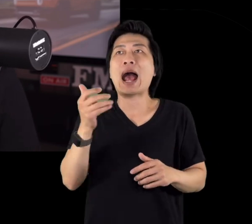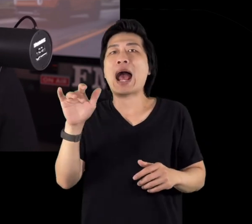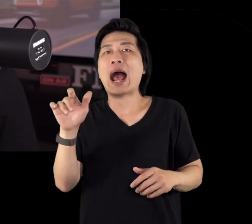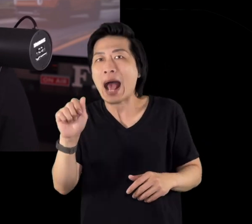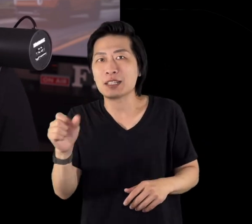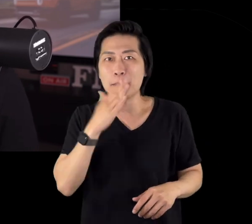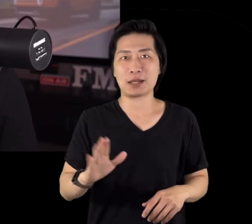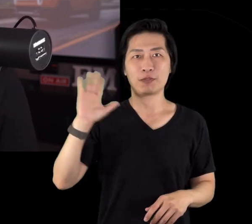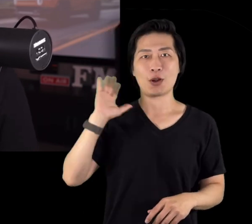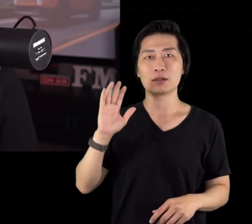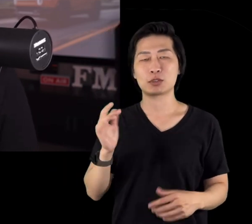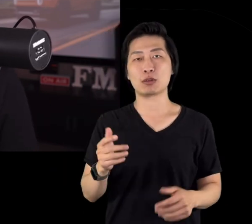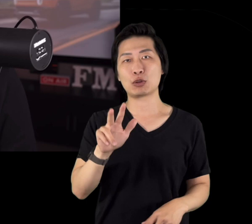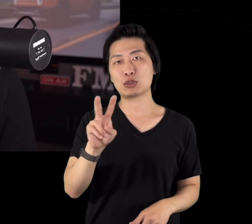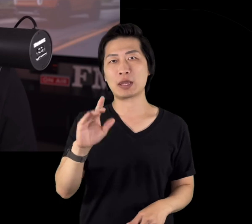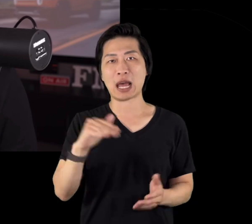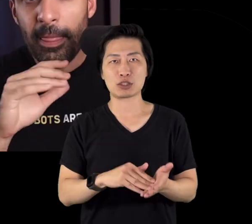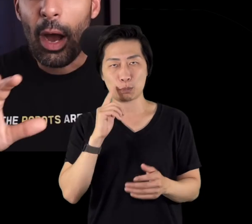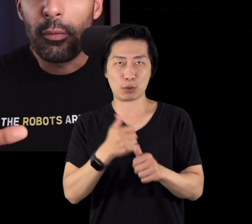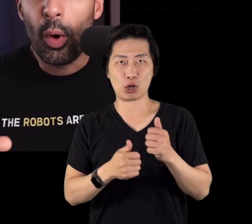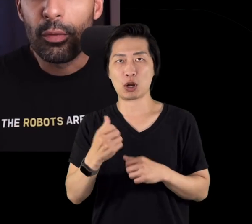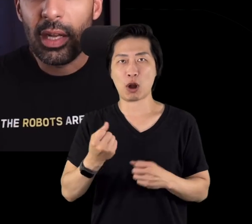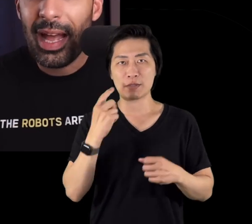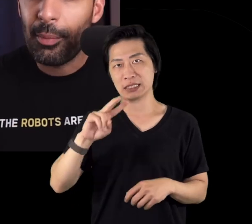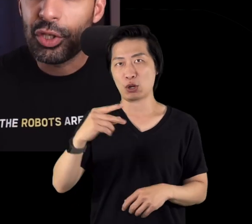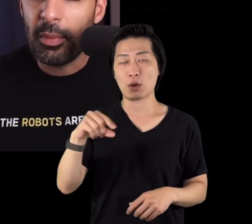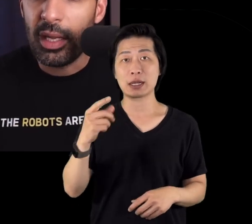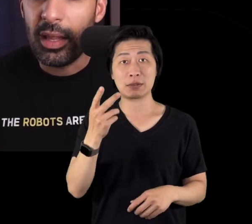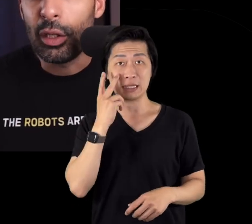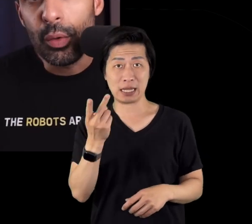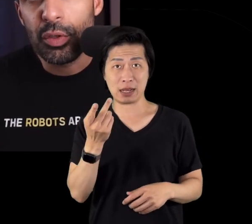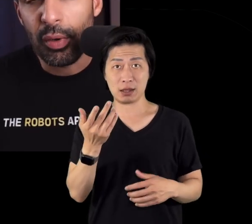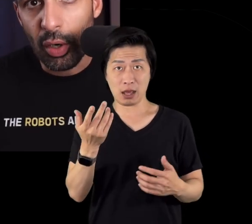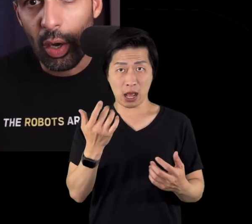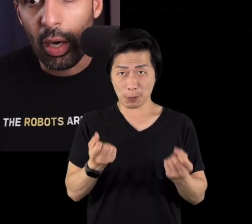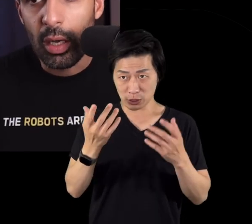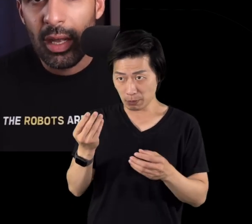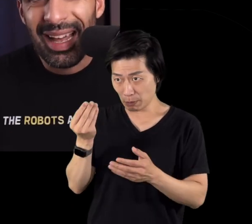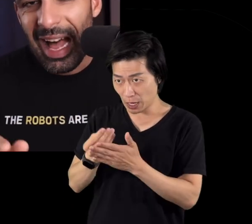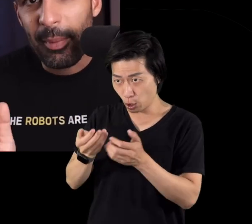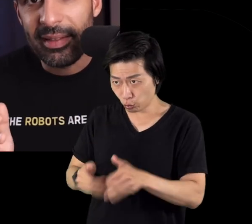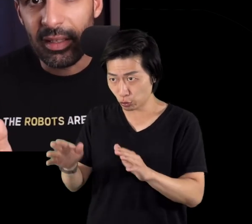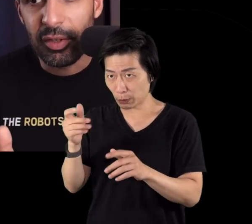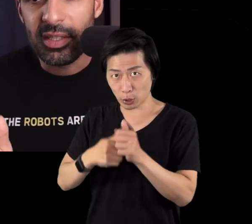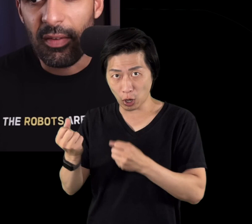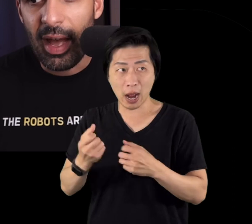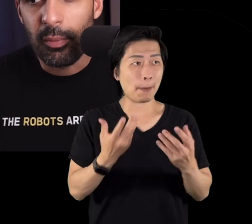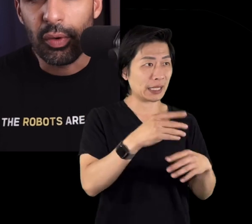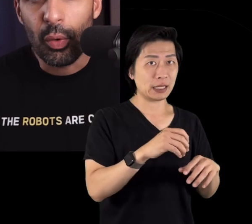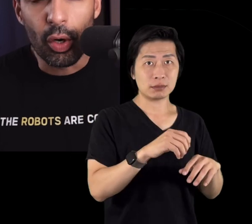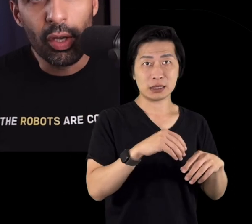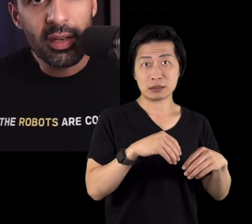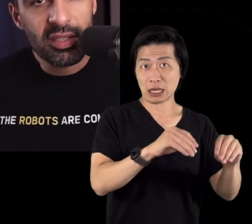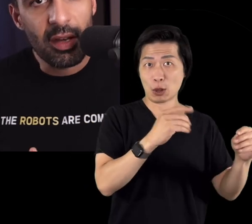about $32,000 per car in the second quarter. Now, if we overlay how much money they lose per car and how many deliveries they've had